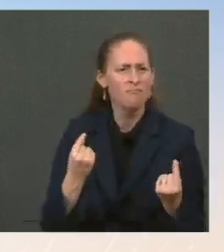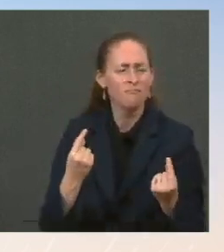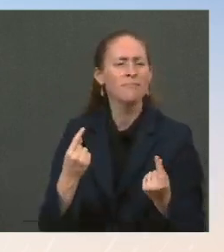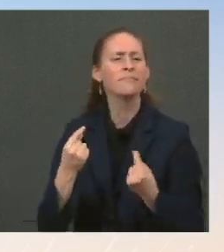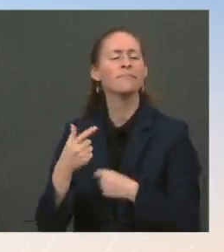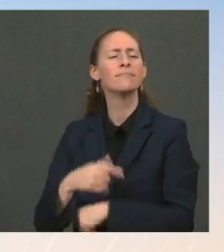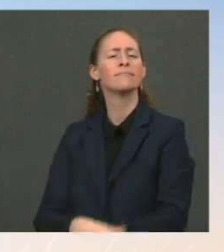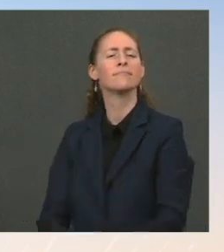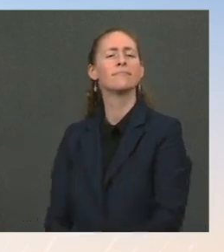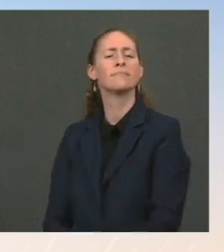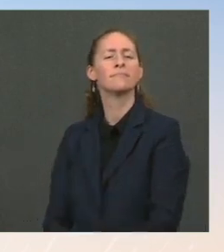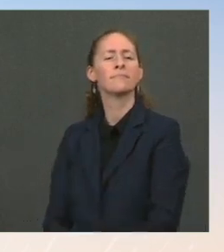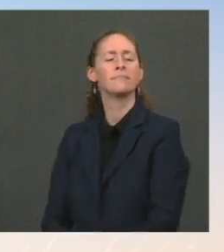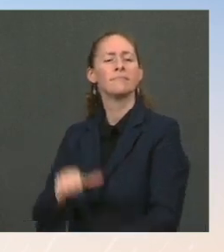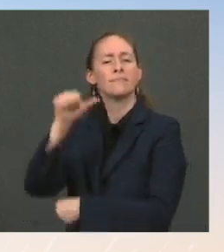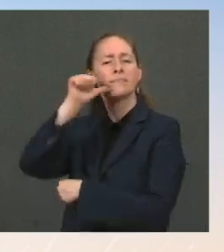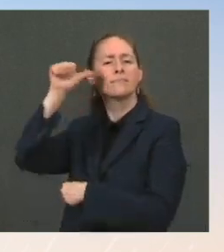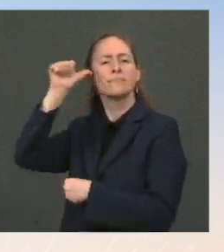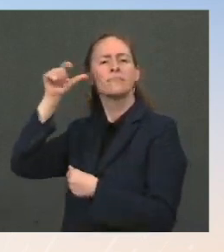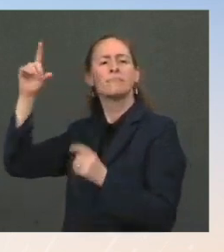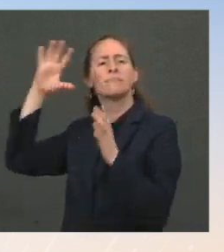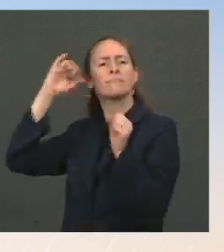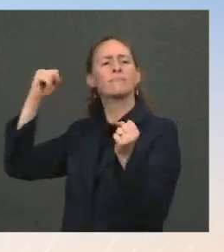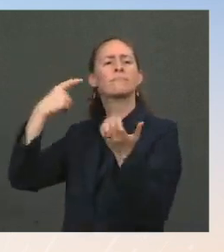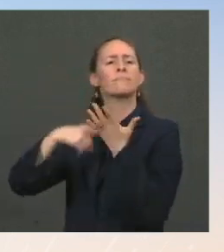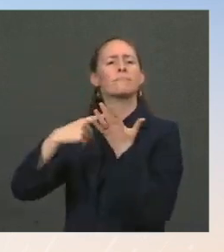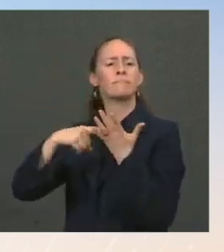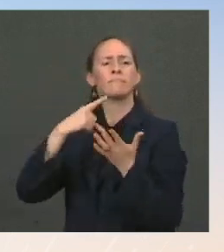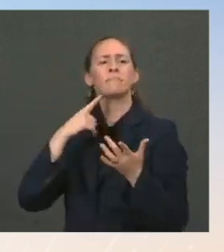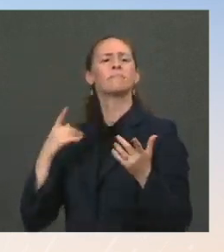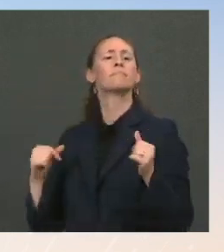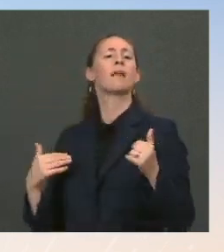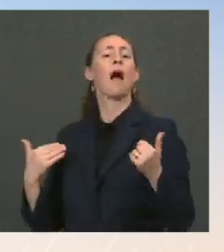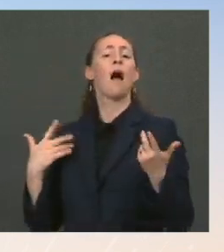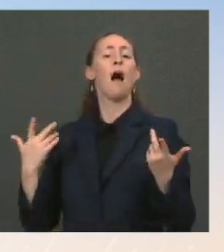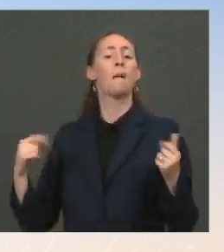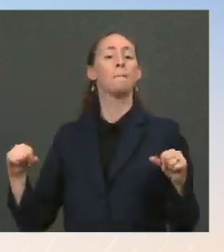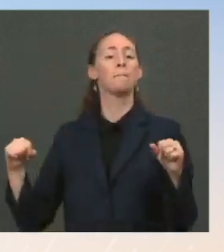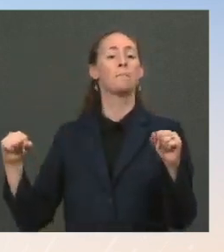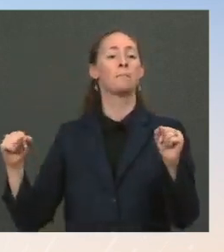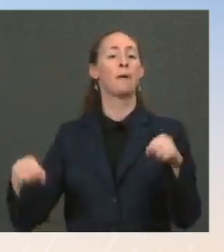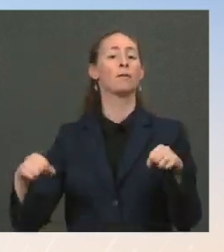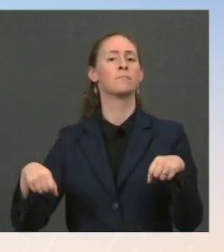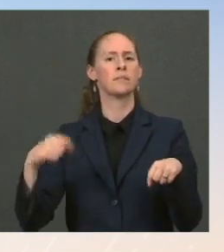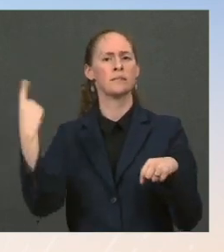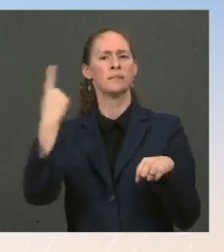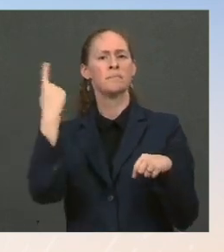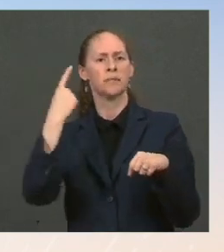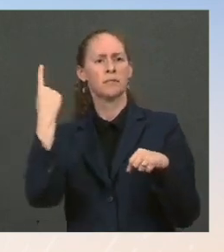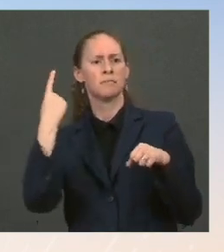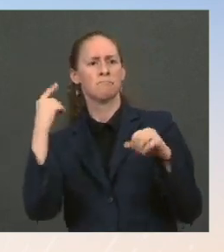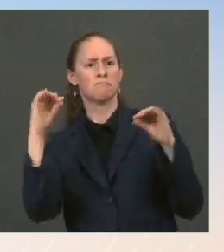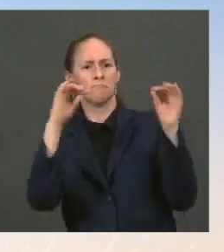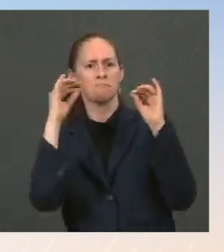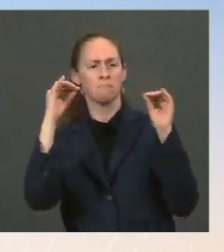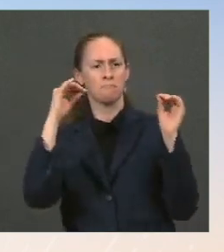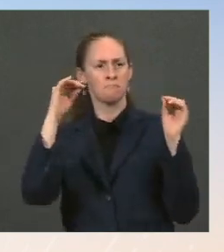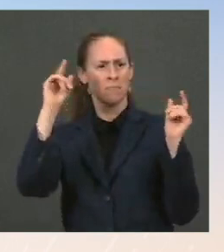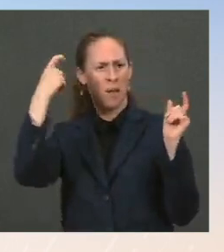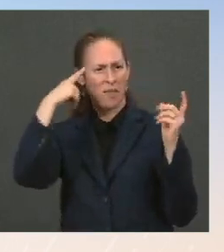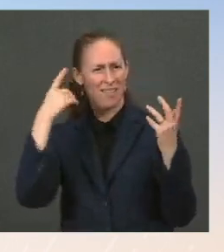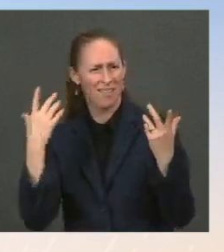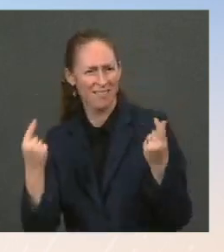said real possibility, right, talking about what could possibly happen on the Hill. But he's never talked about voting rights with any kind of real possibility